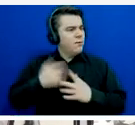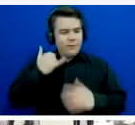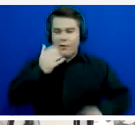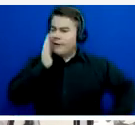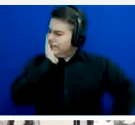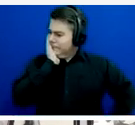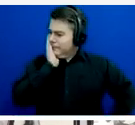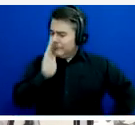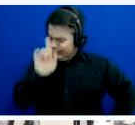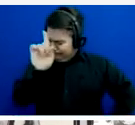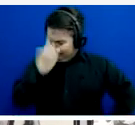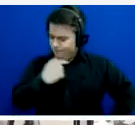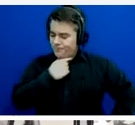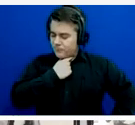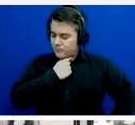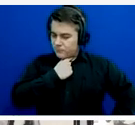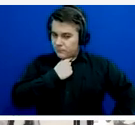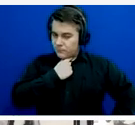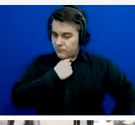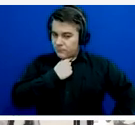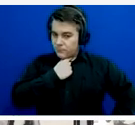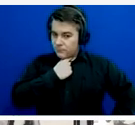Hang on just a second. Somebody didn't want me to tell this message.